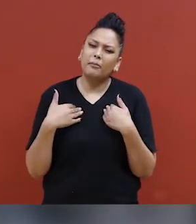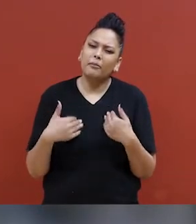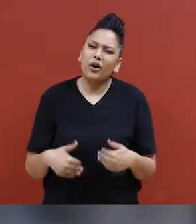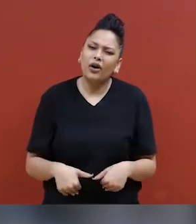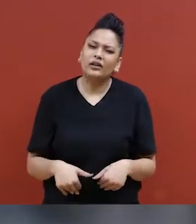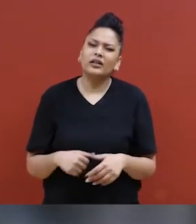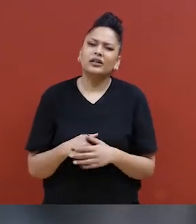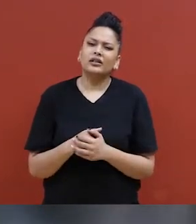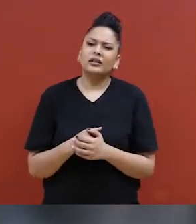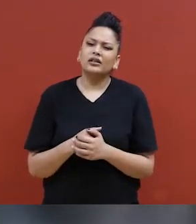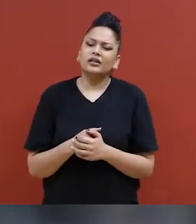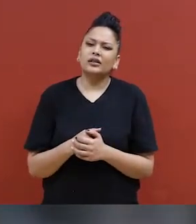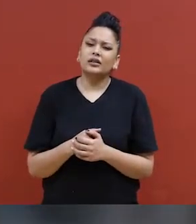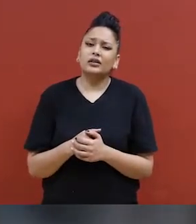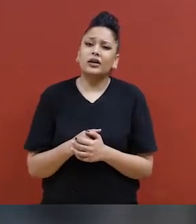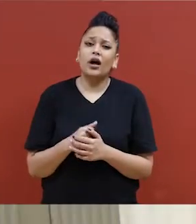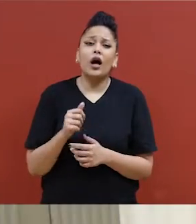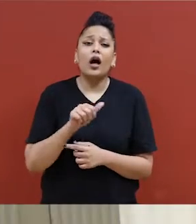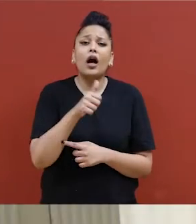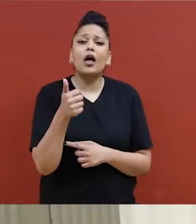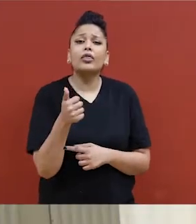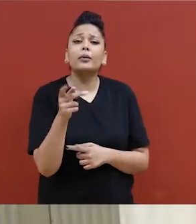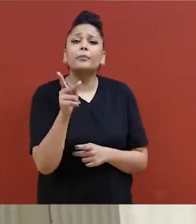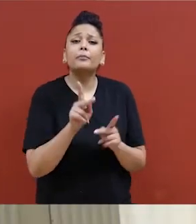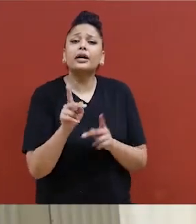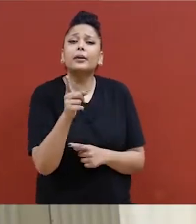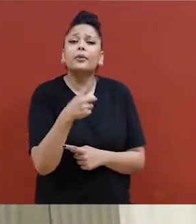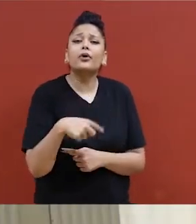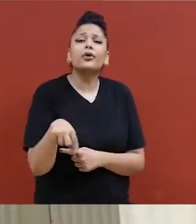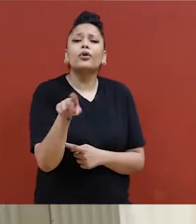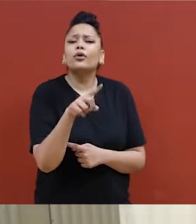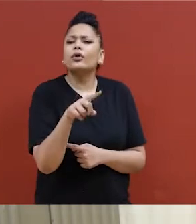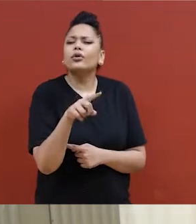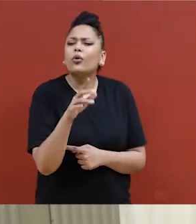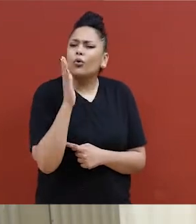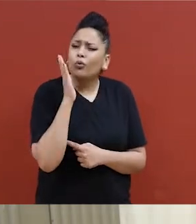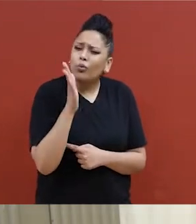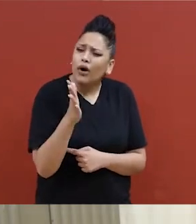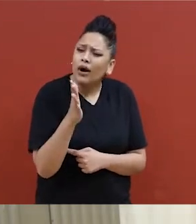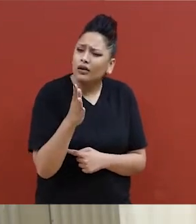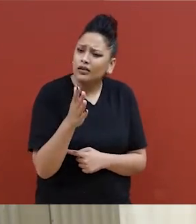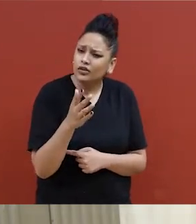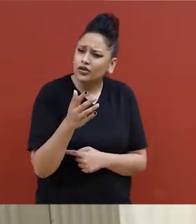is something for others to